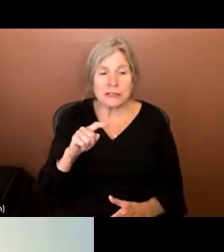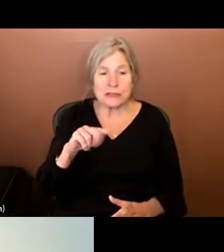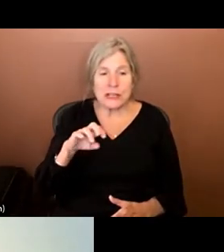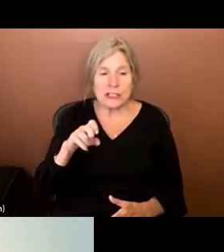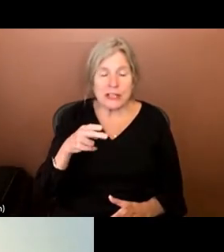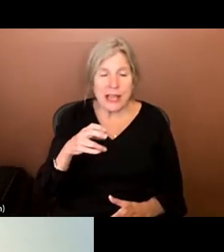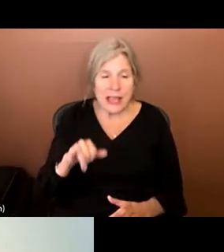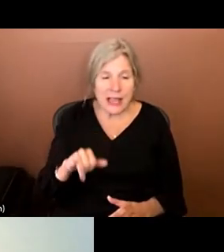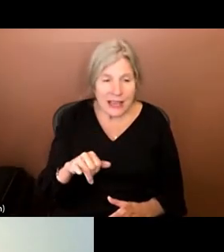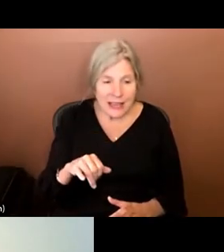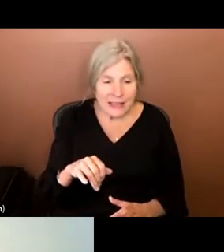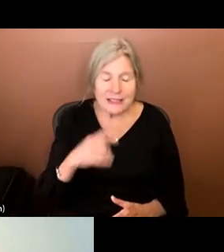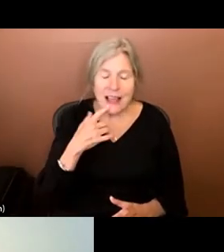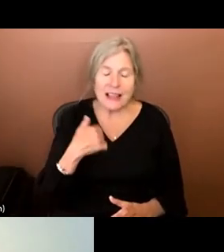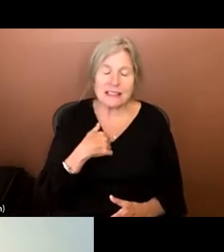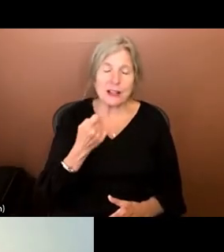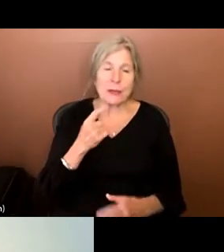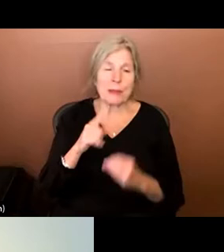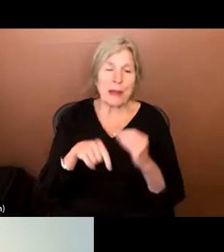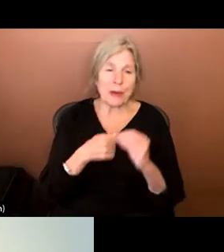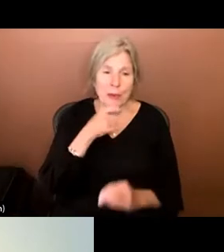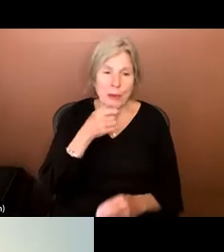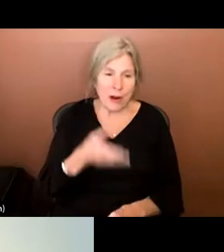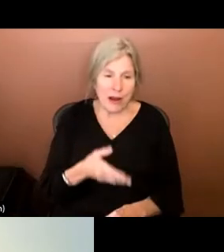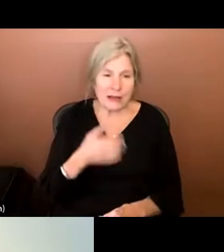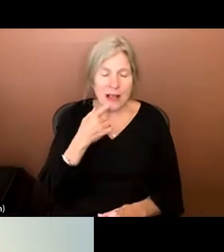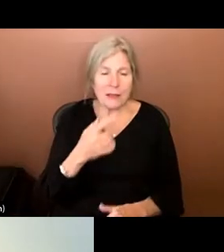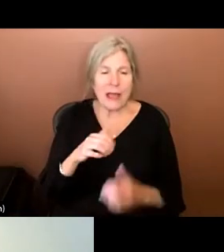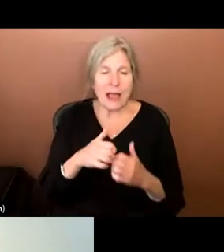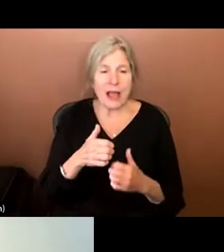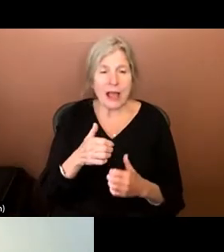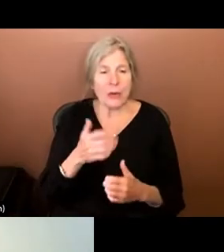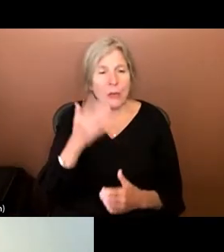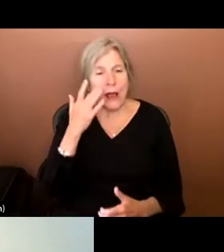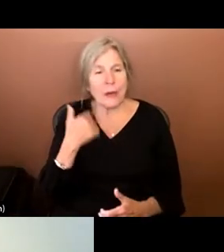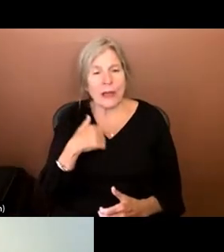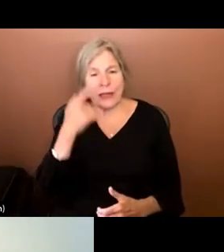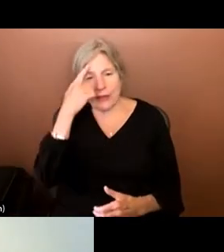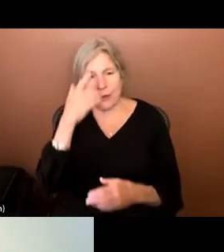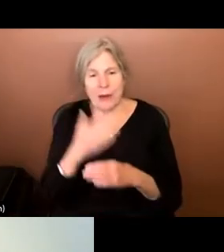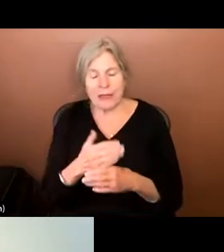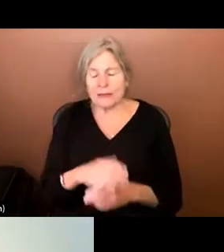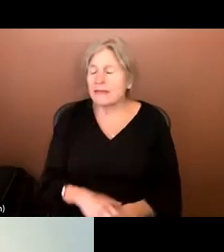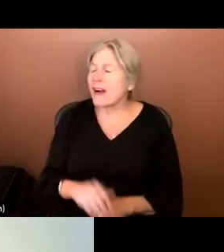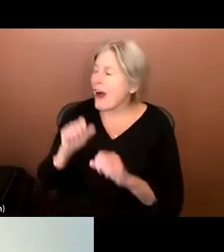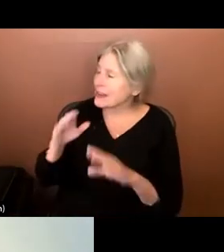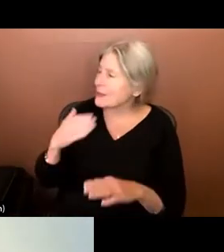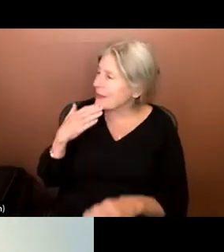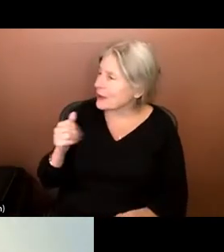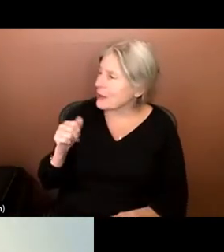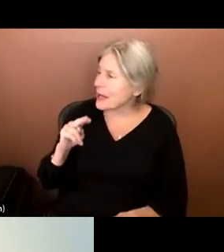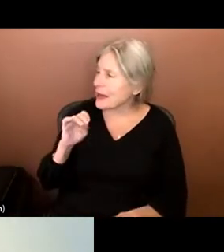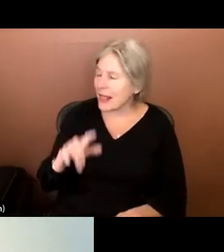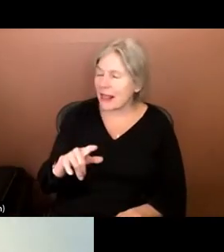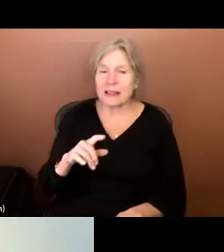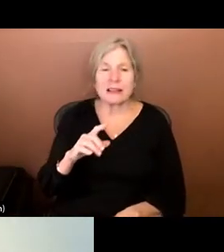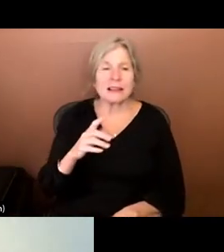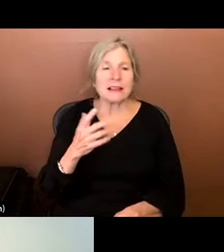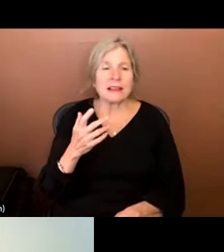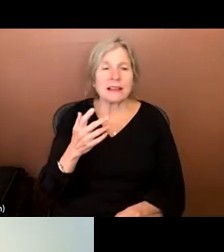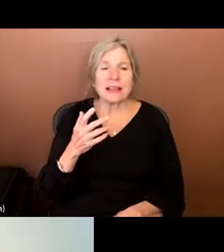attendees a little bit about who you are and tell them why you think we bother. Awesome. Thank you, Anil. It's so